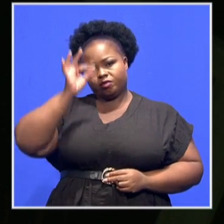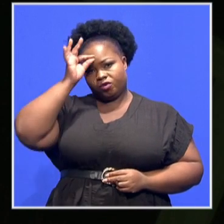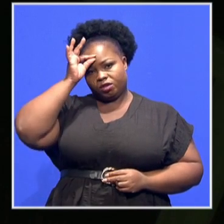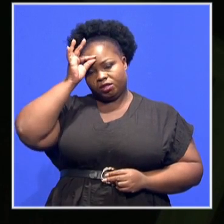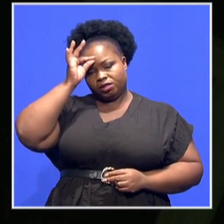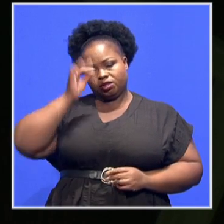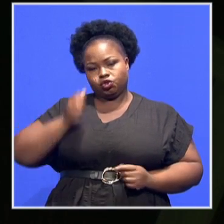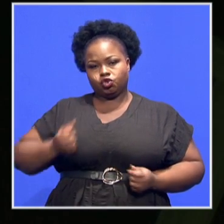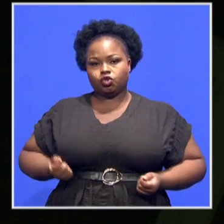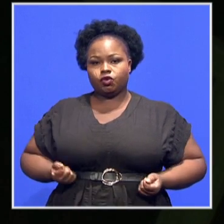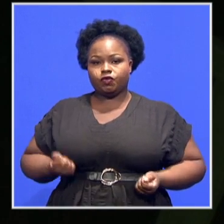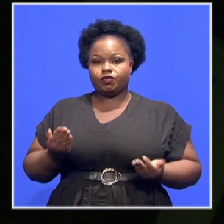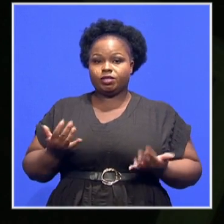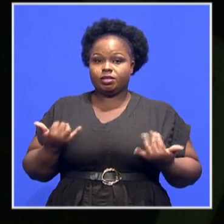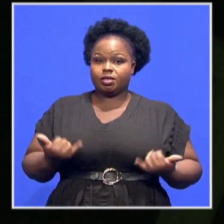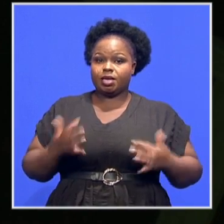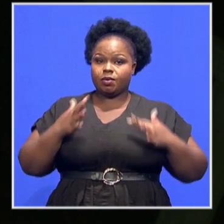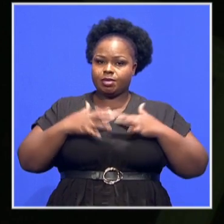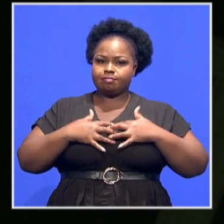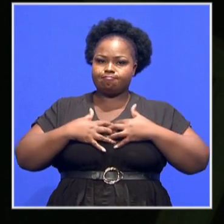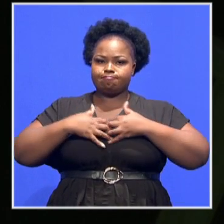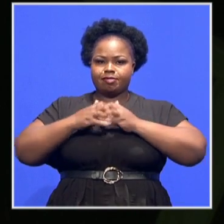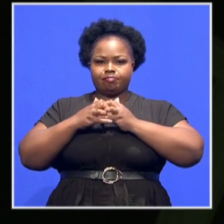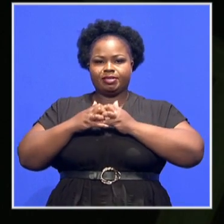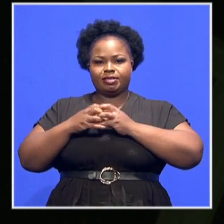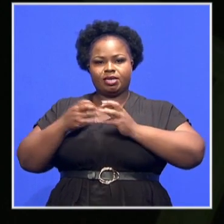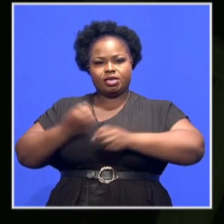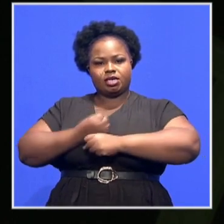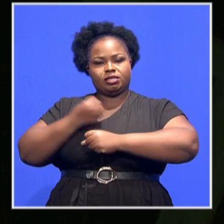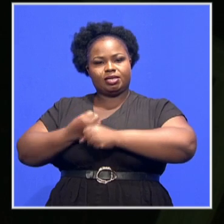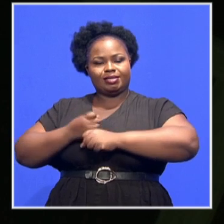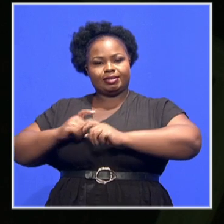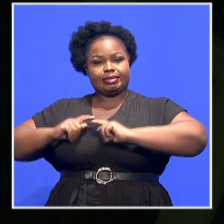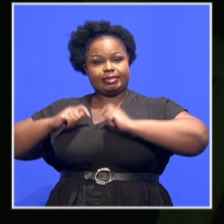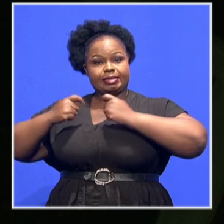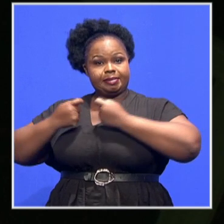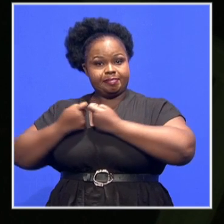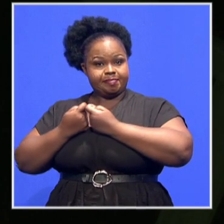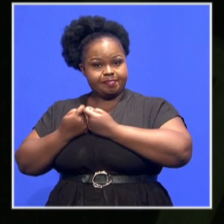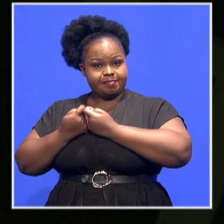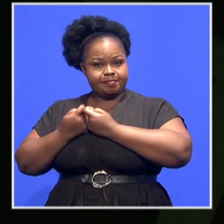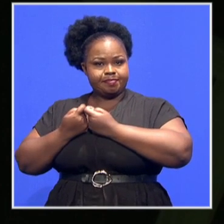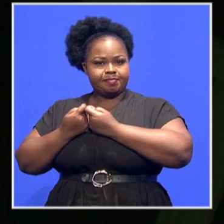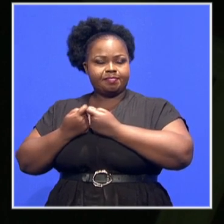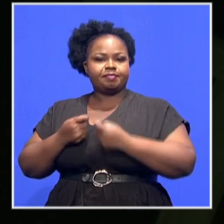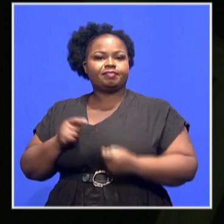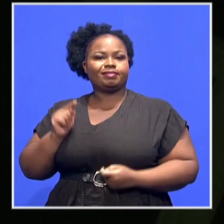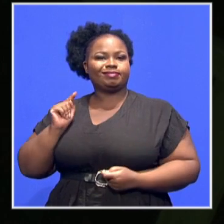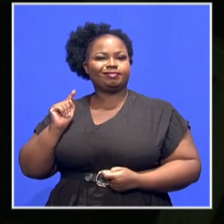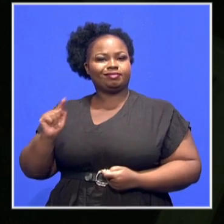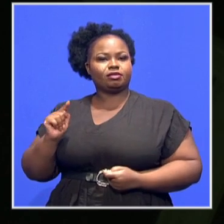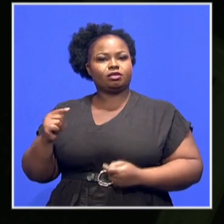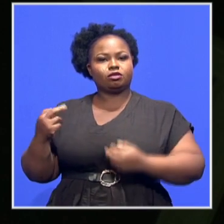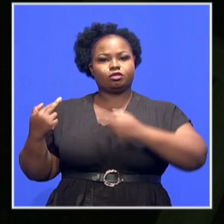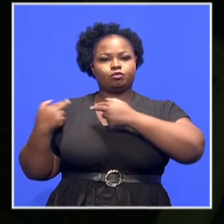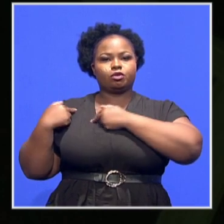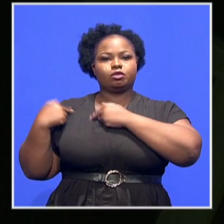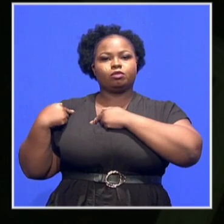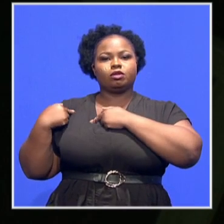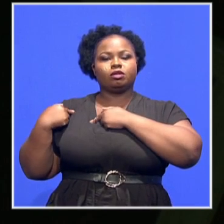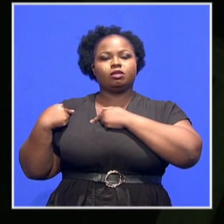multidisciplinary economic infrastructure task teams that are operational in